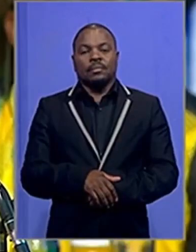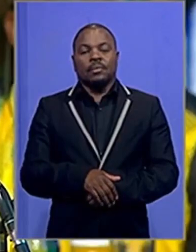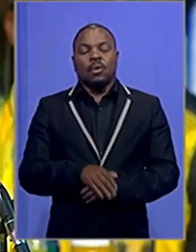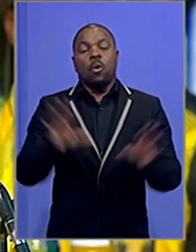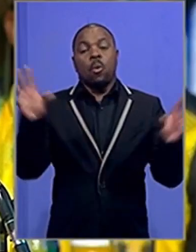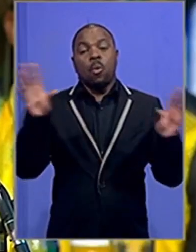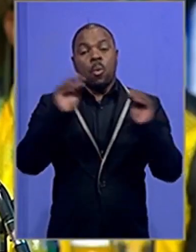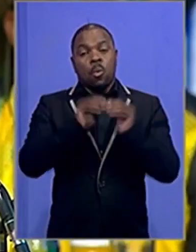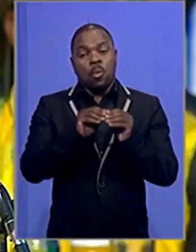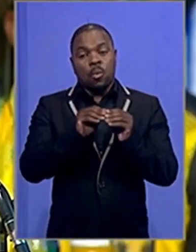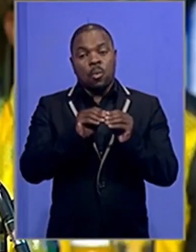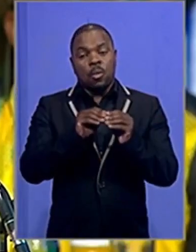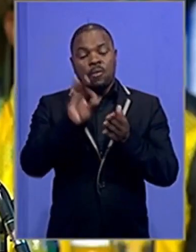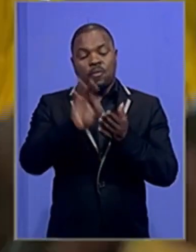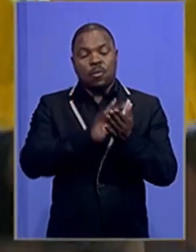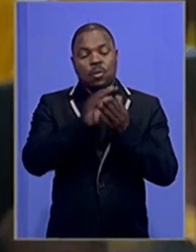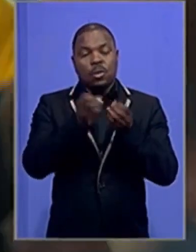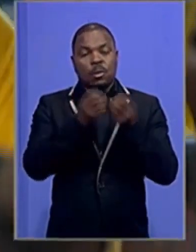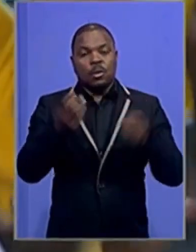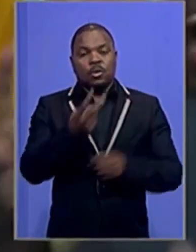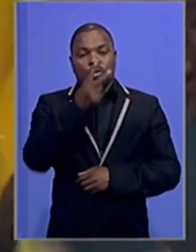his total is